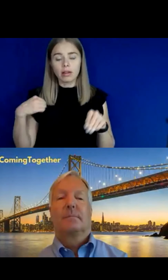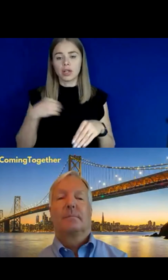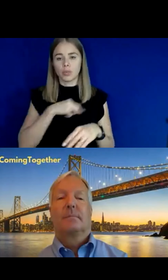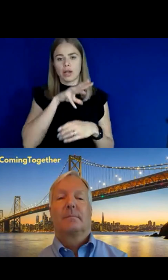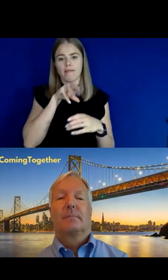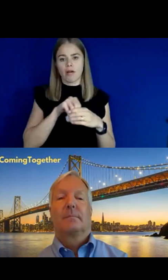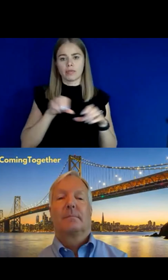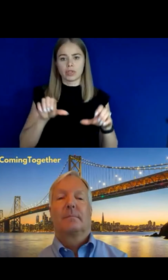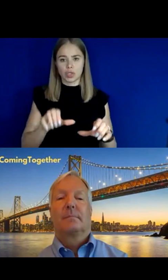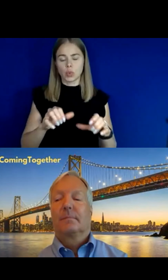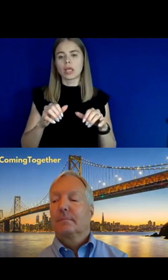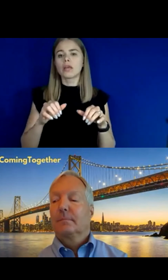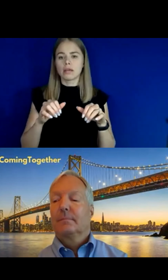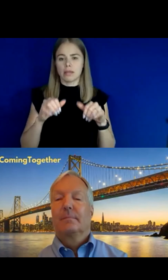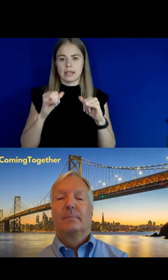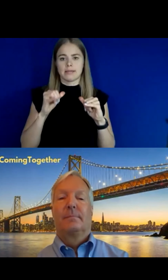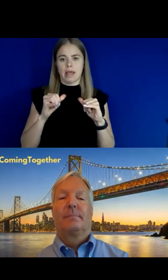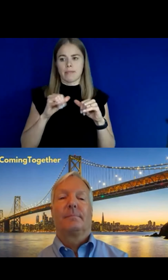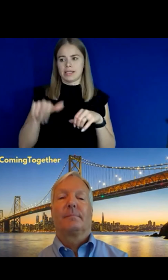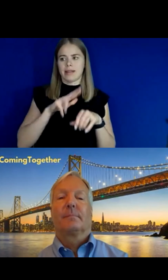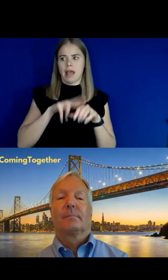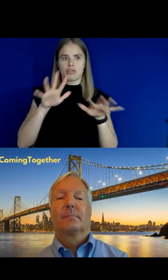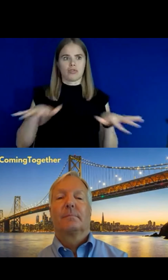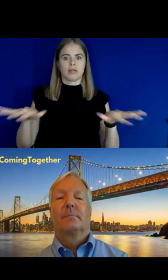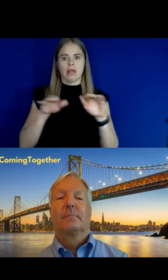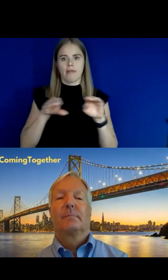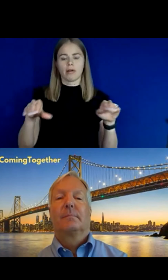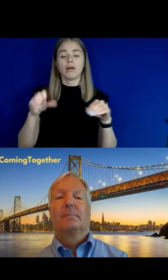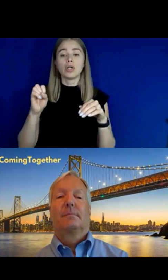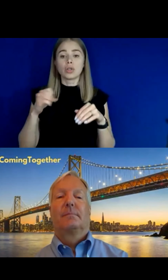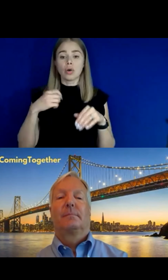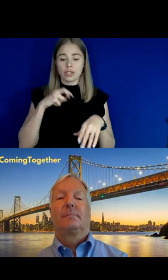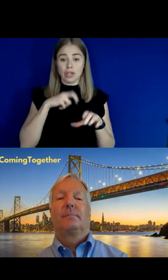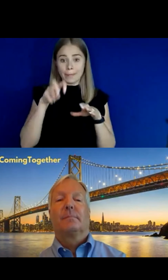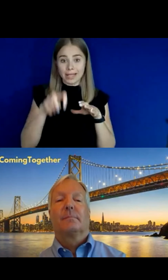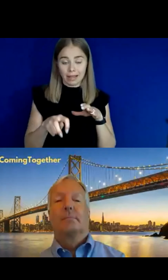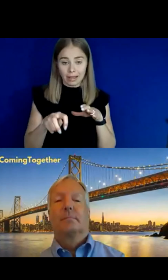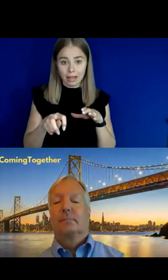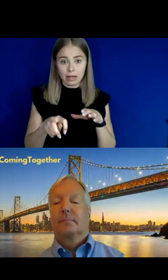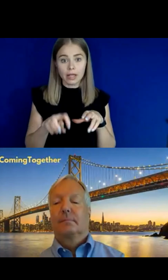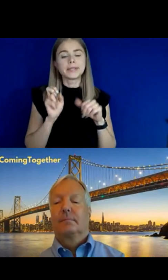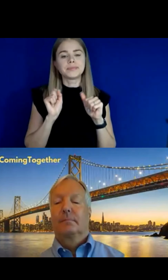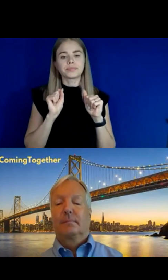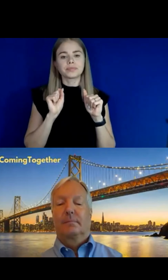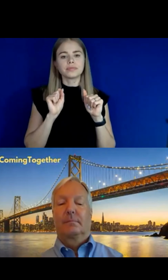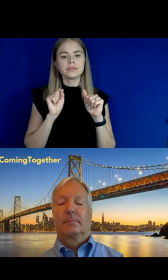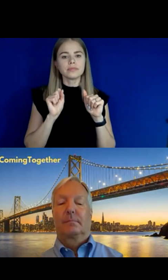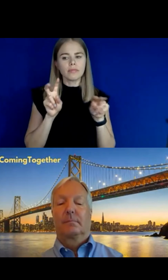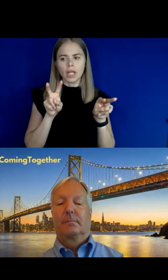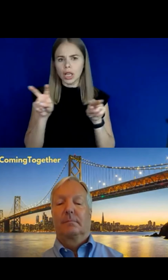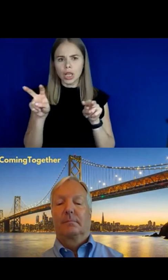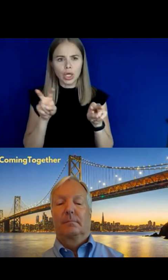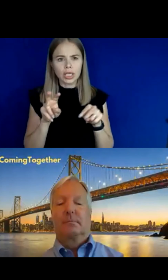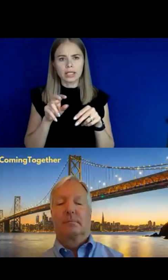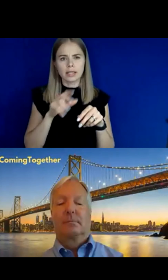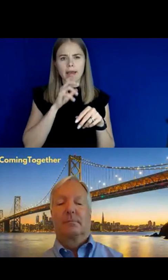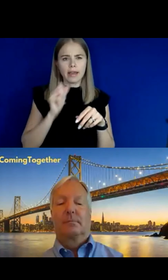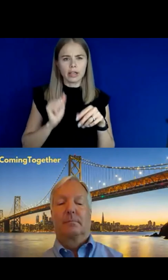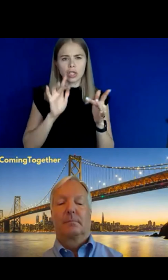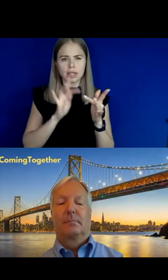the same at the national level. So in jumping in and looking at what the aging network is going to